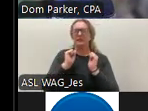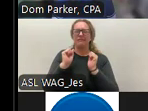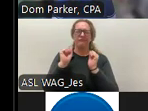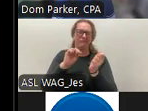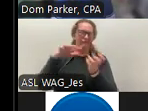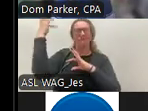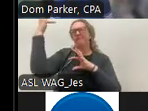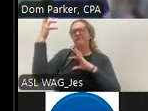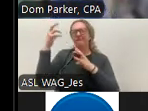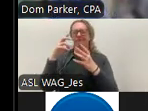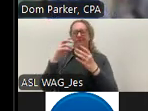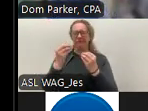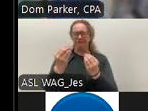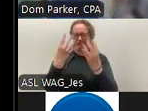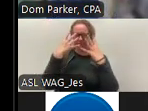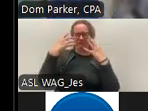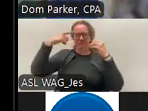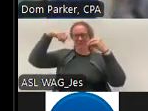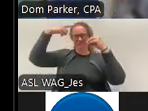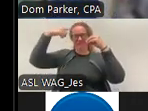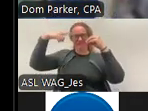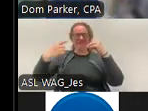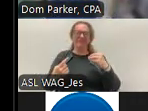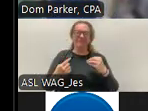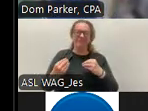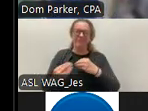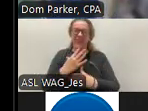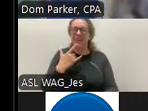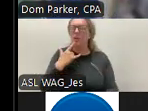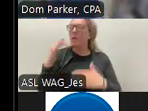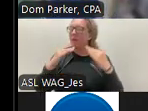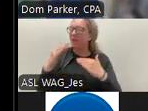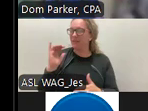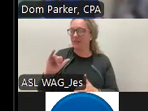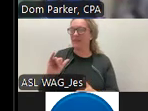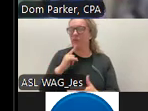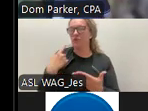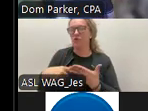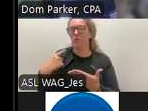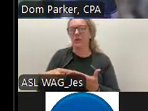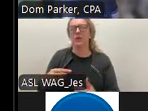wreck someone's cognitive load? So this would be a great balancing act to really talk about.